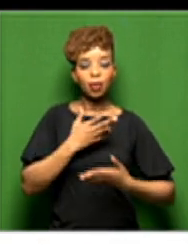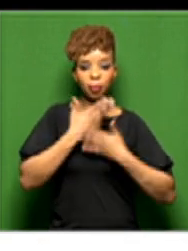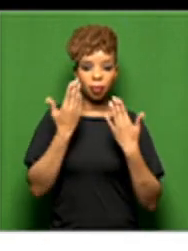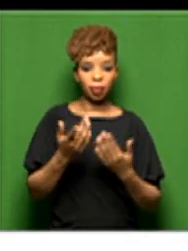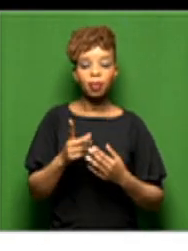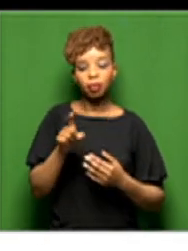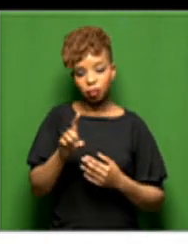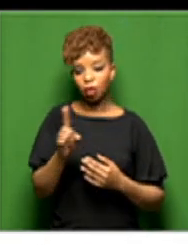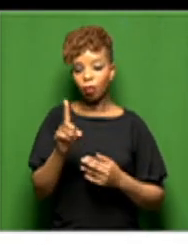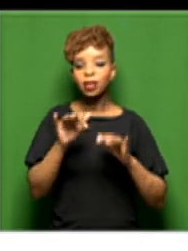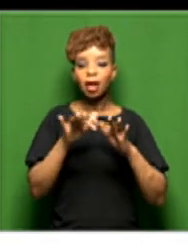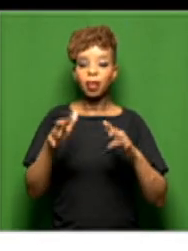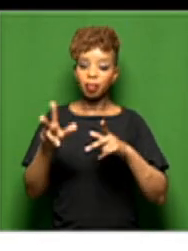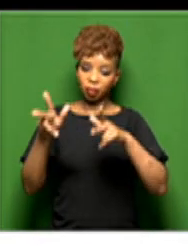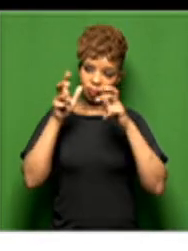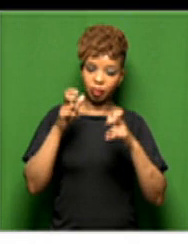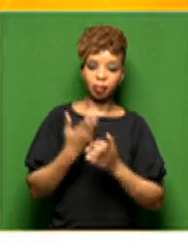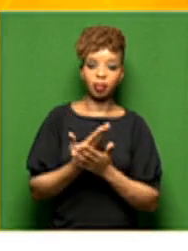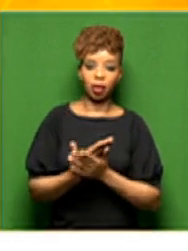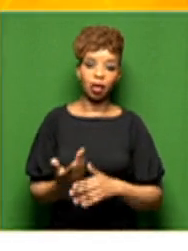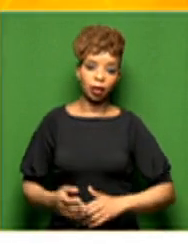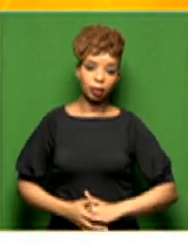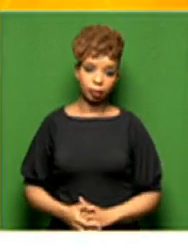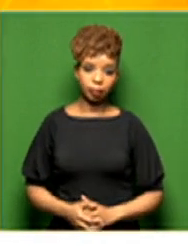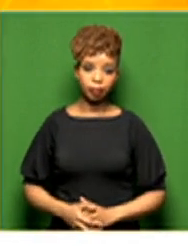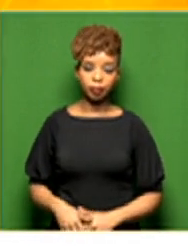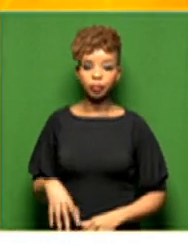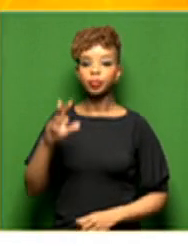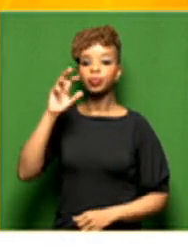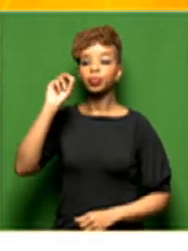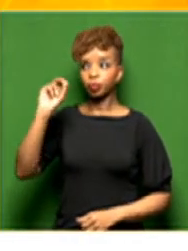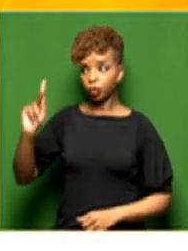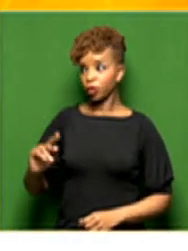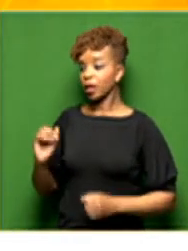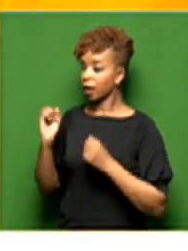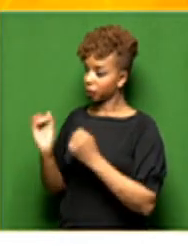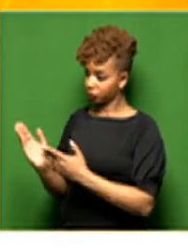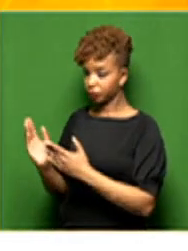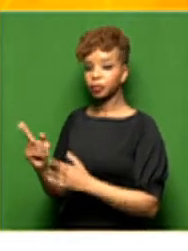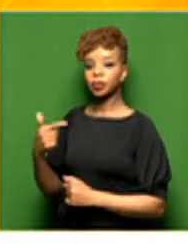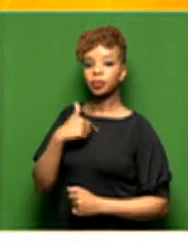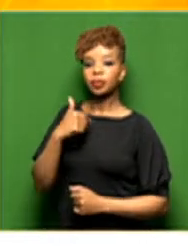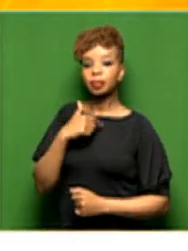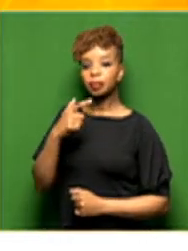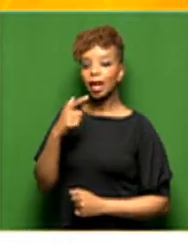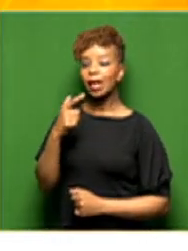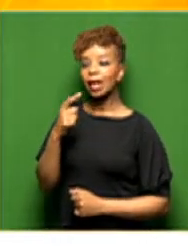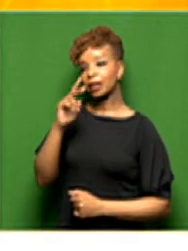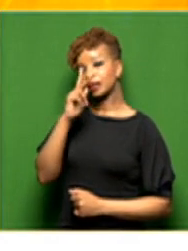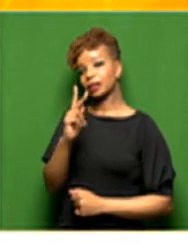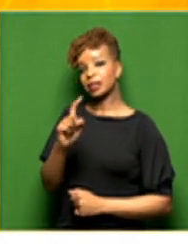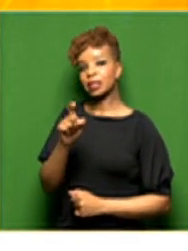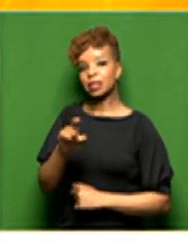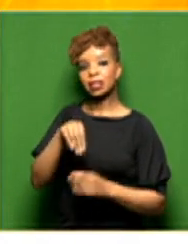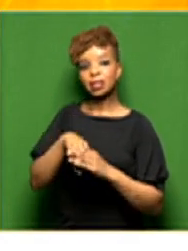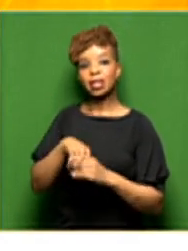of the film from my character. Okay. Now, Dayakar, let me also bring you in. The film is set to be a part of this year's Boca Fashion